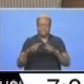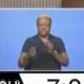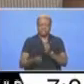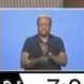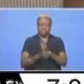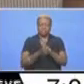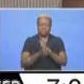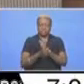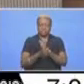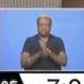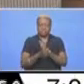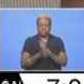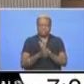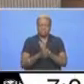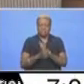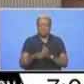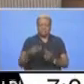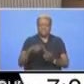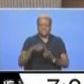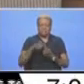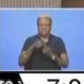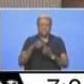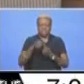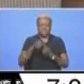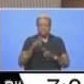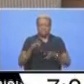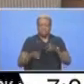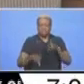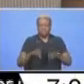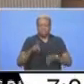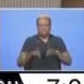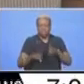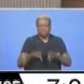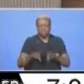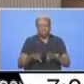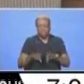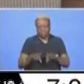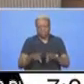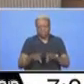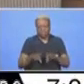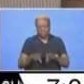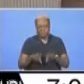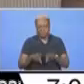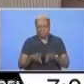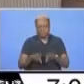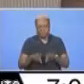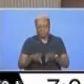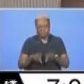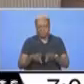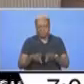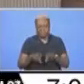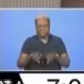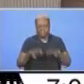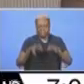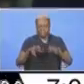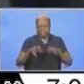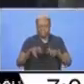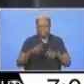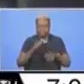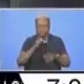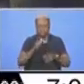wrong idea, especially that middle-income countries have high levels of vulnerability to external shocks they are not responsible